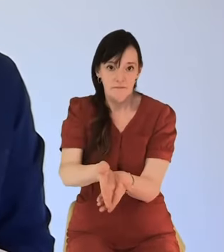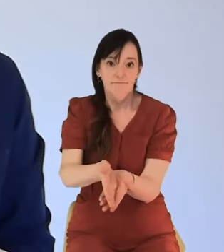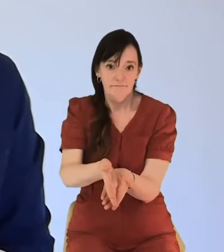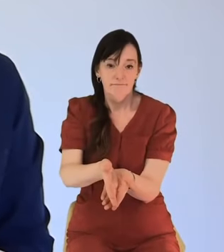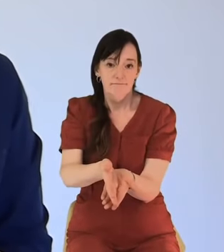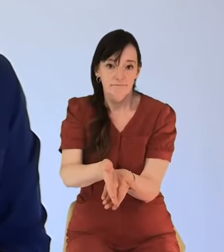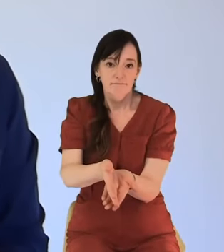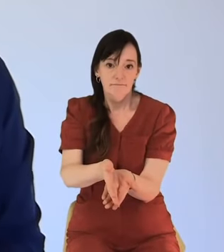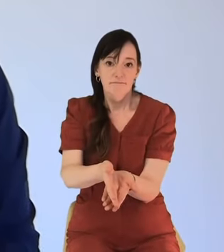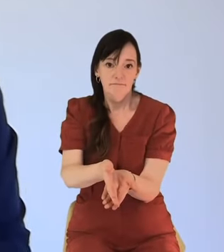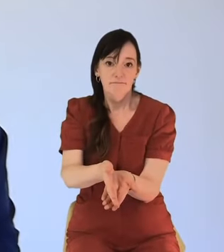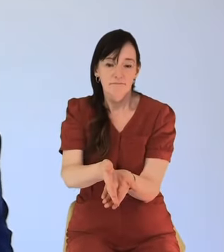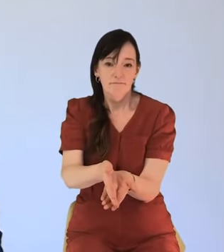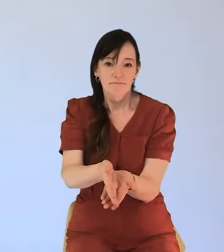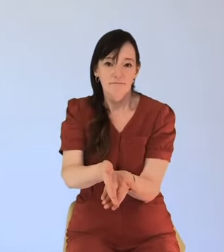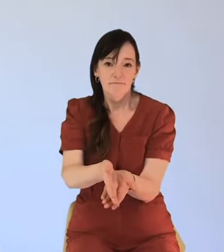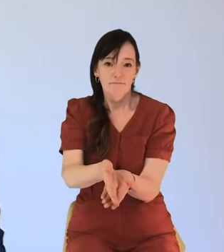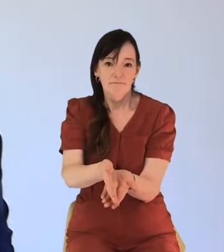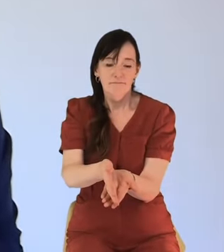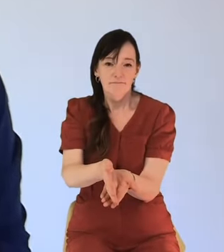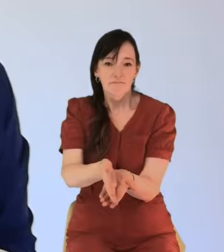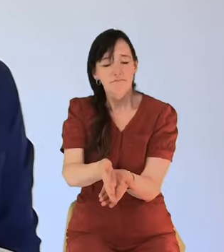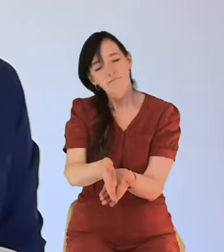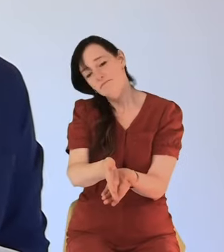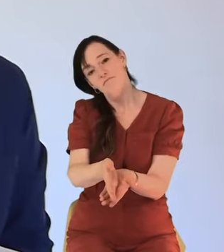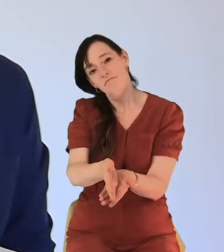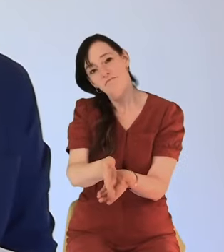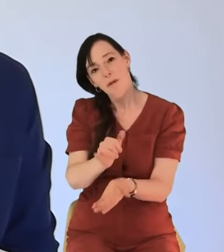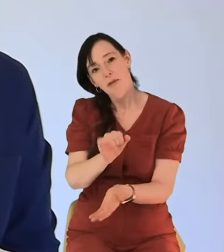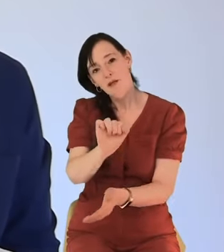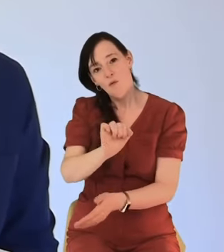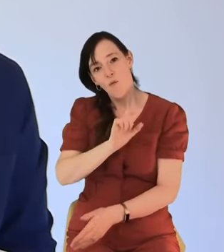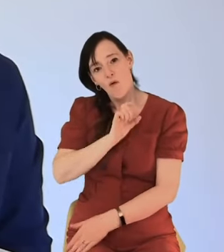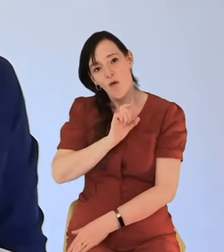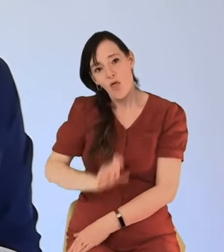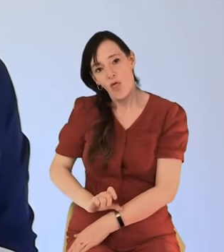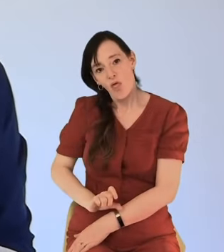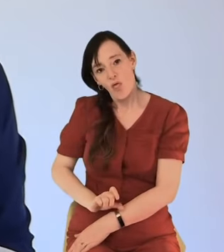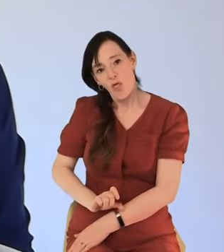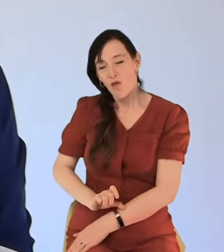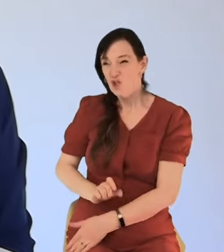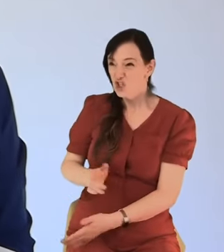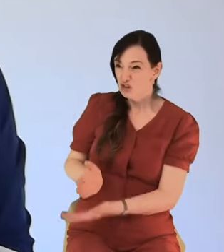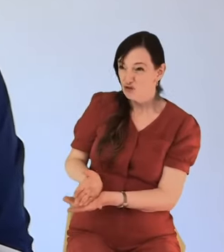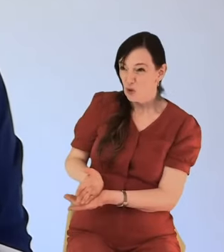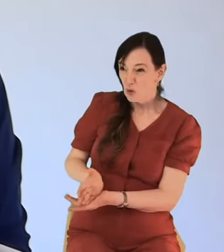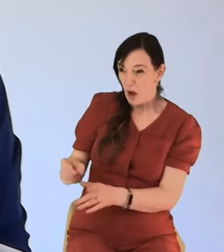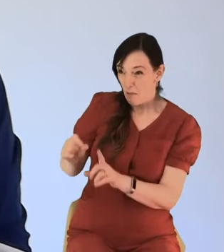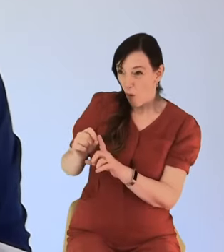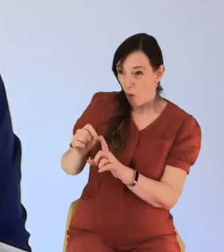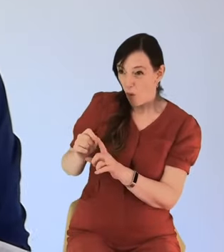And I wonder if you've lost confidence and whether that's really true.